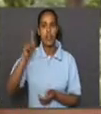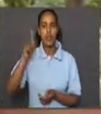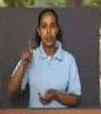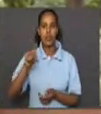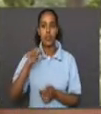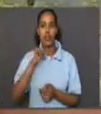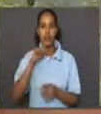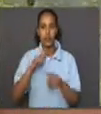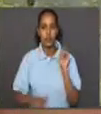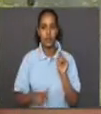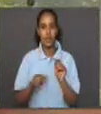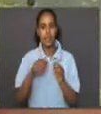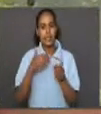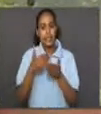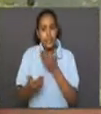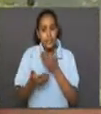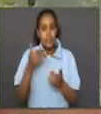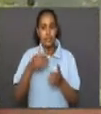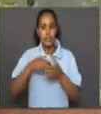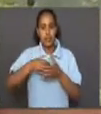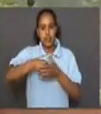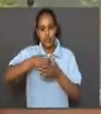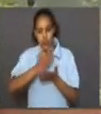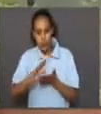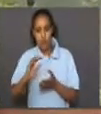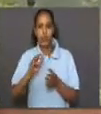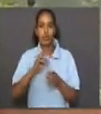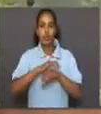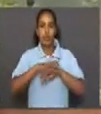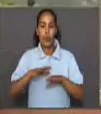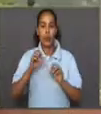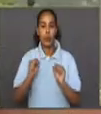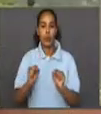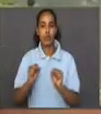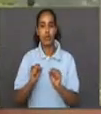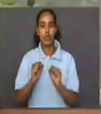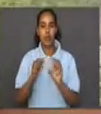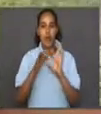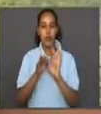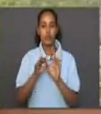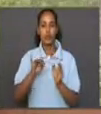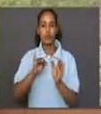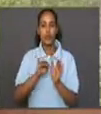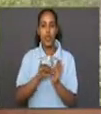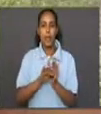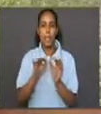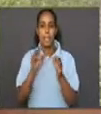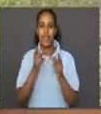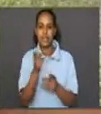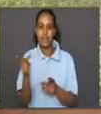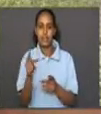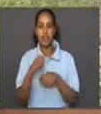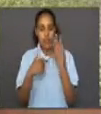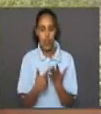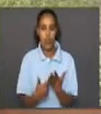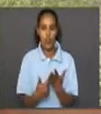Phosphorus cannot be easily removed from soil because it bonds with soil particles.